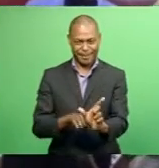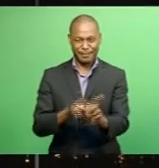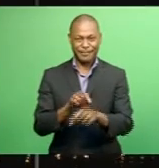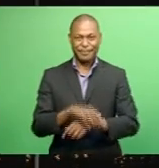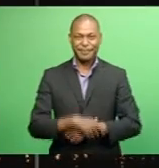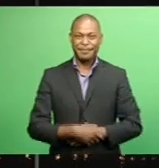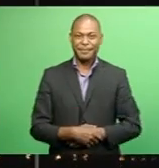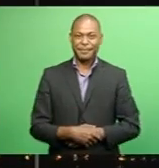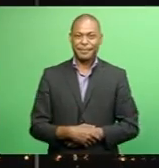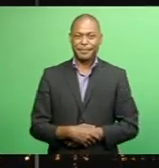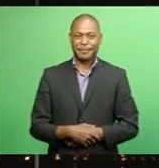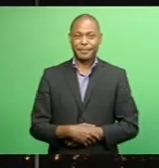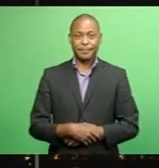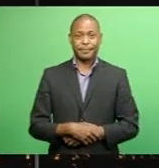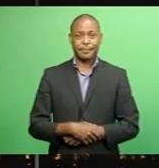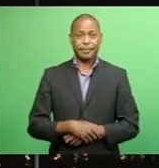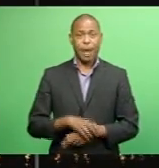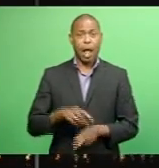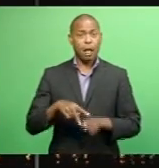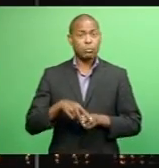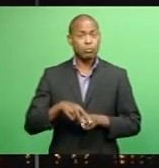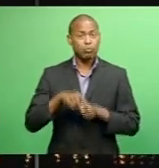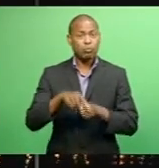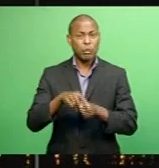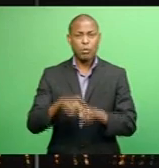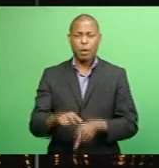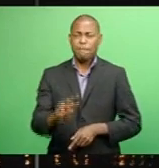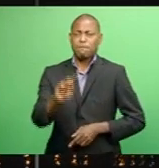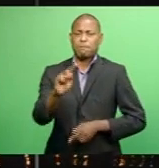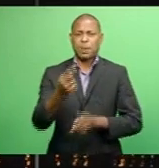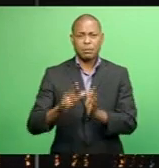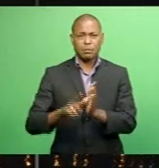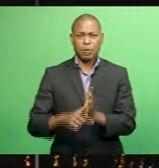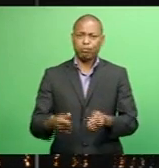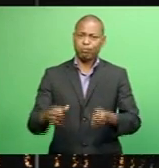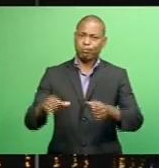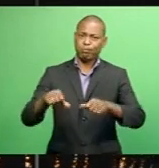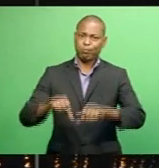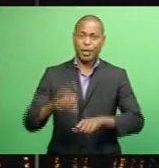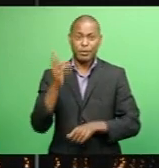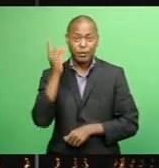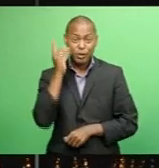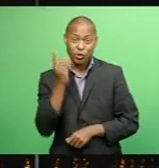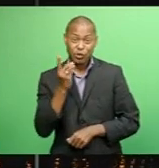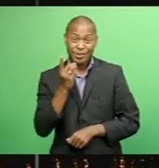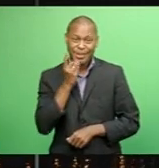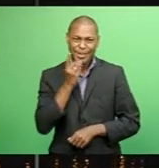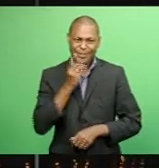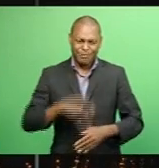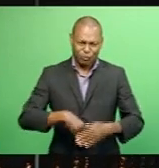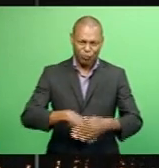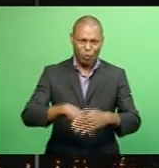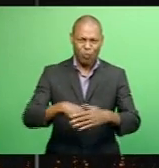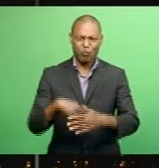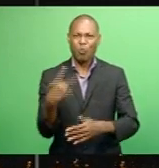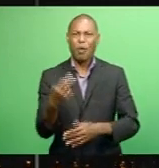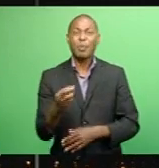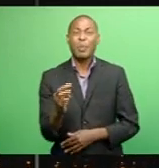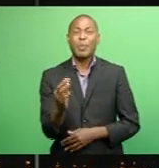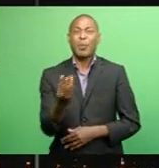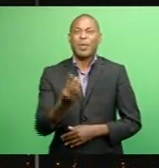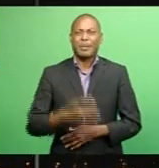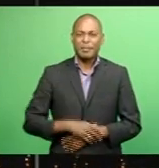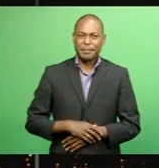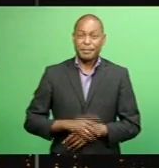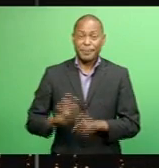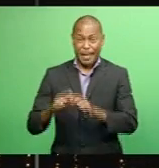Sports. Nadronga suffered its first loss in the Digicel Premier League in round 3. The side went down at